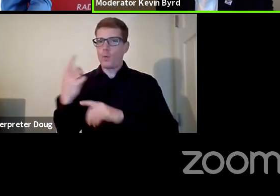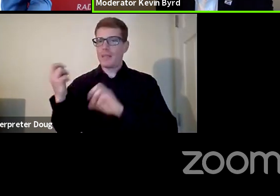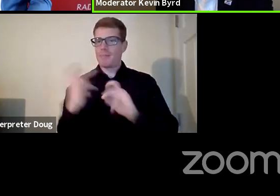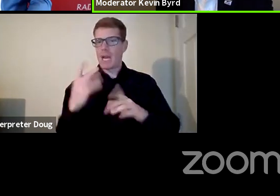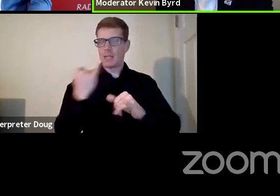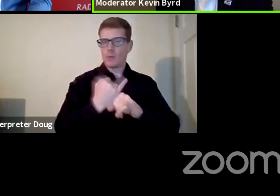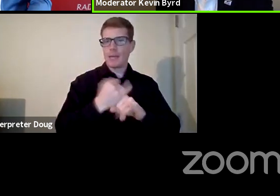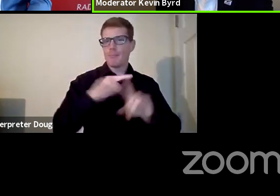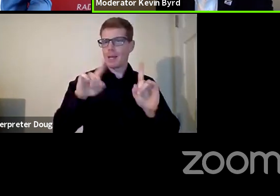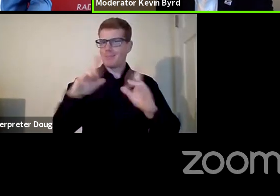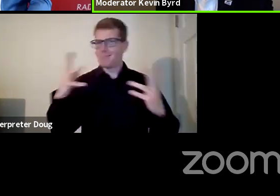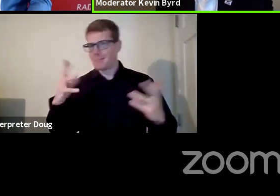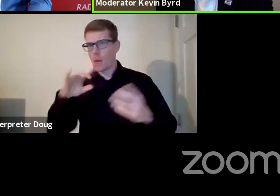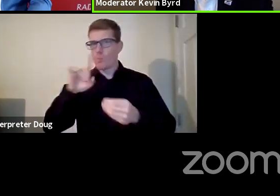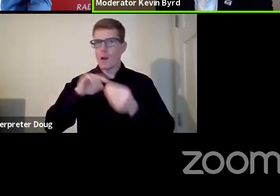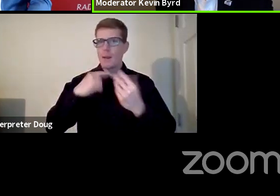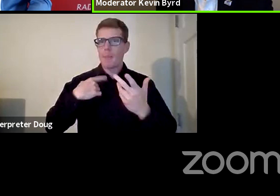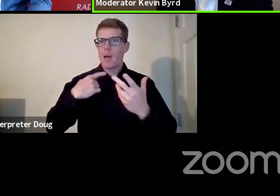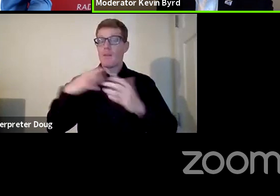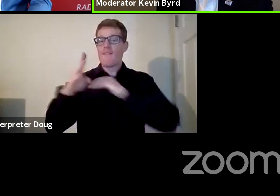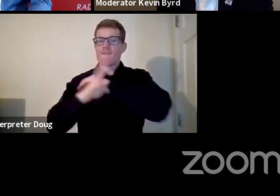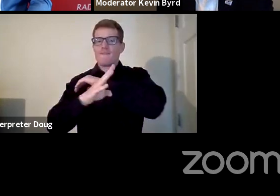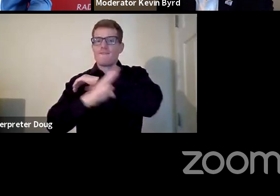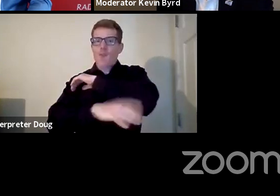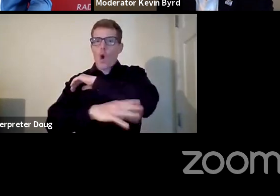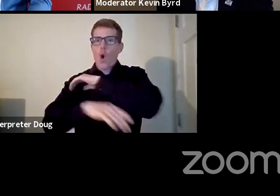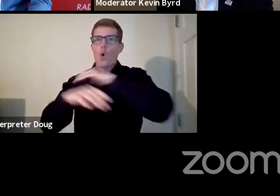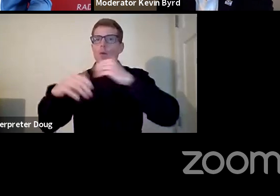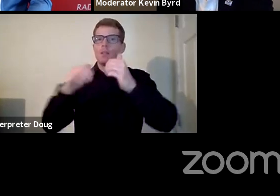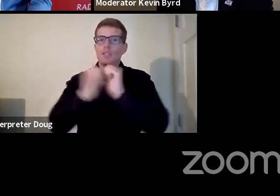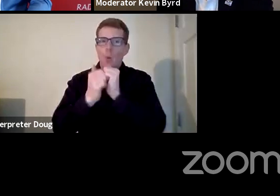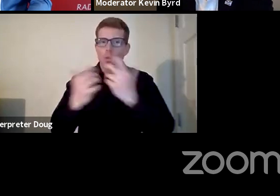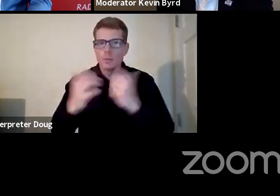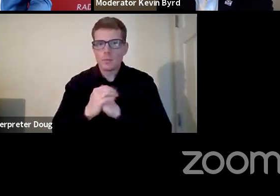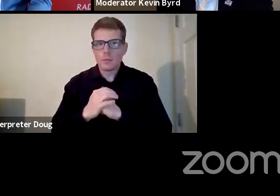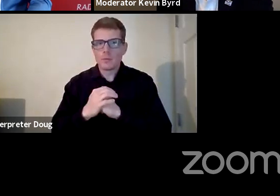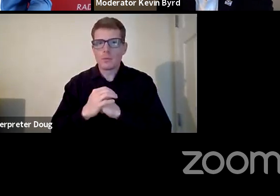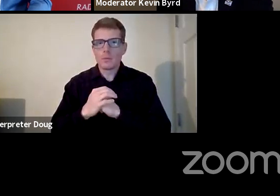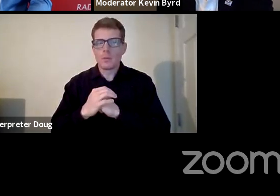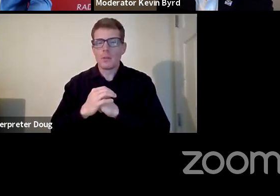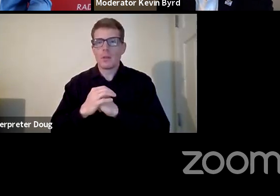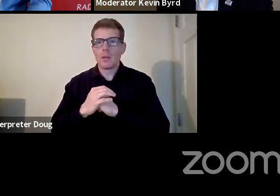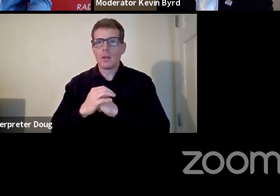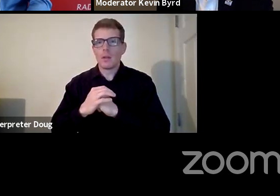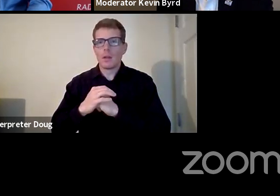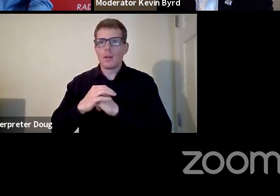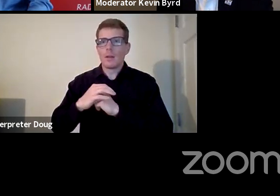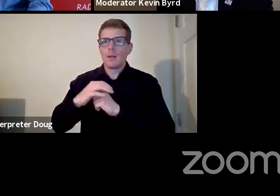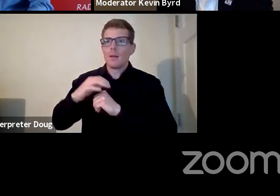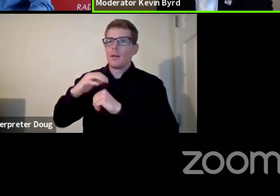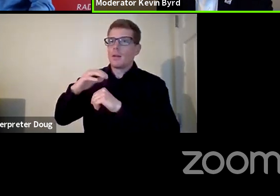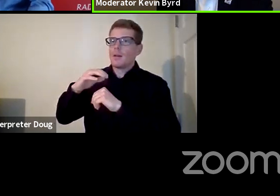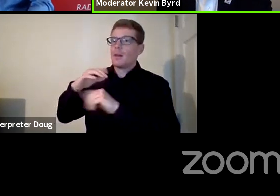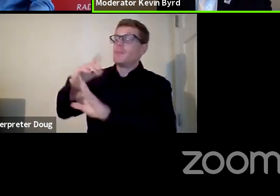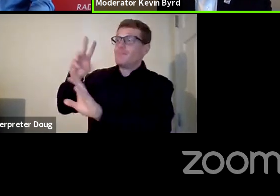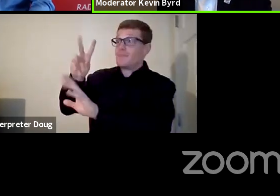events that your campuses often host? I've asked everyone to call Brian if they have questions about that.